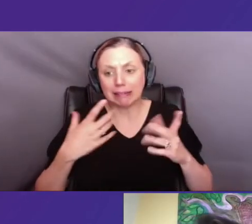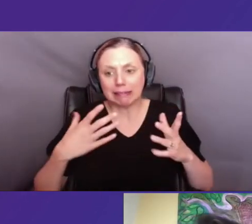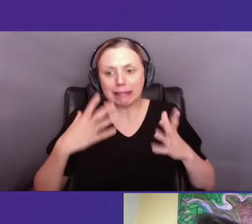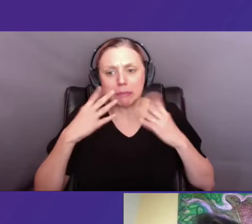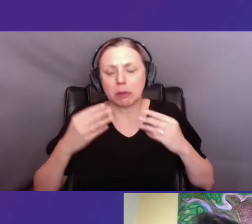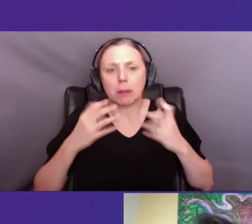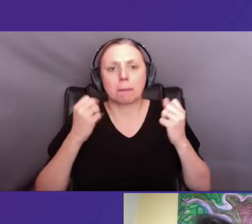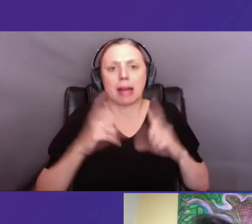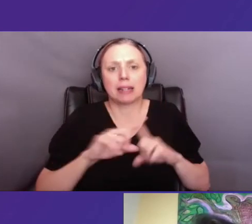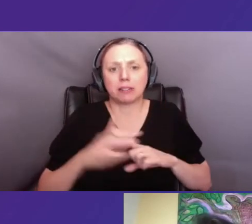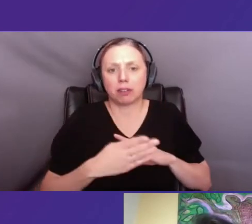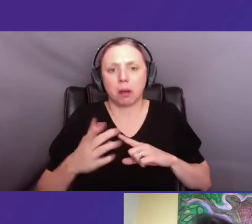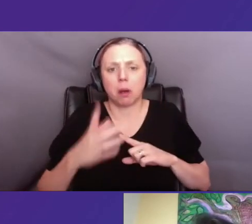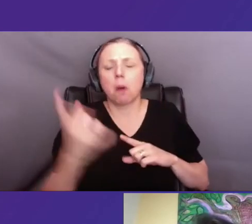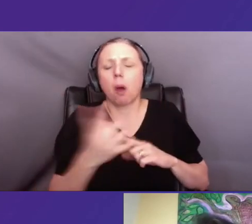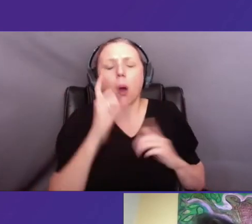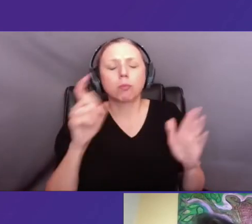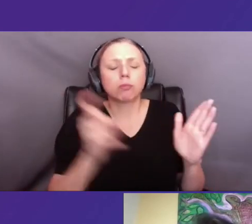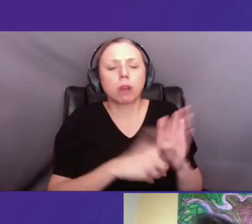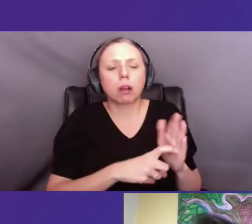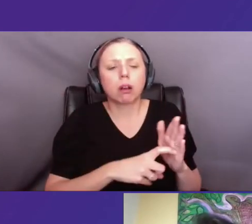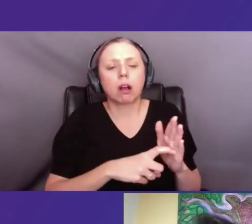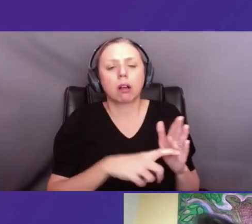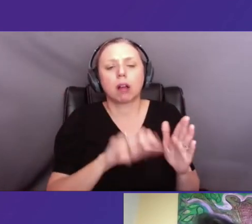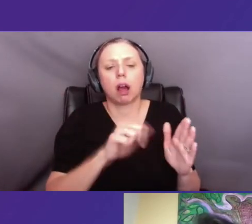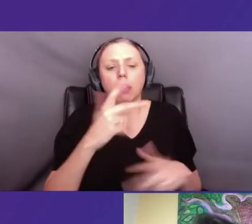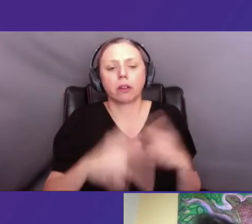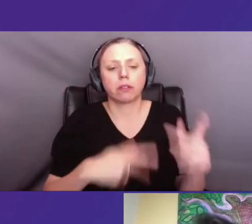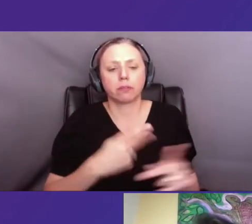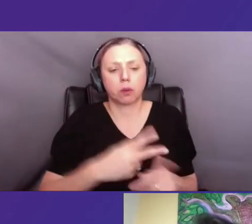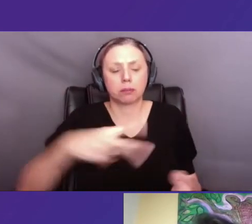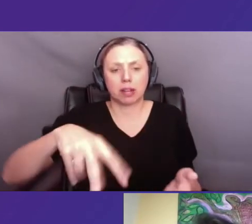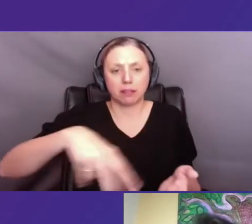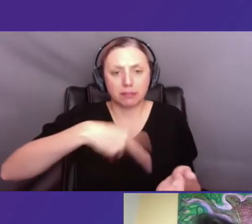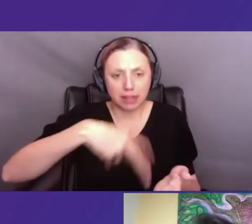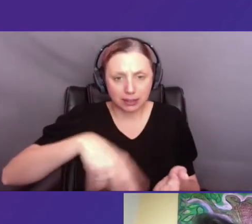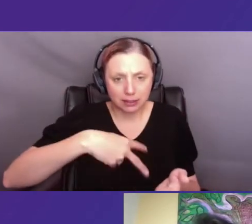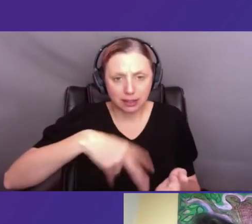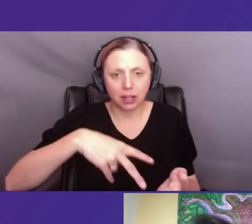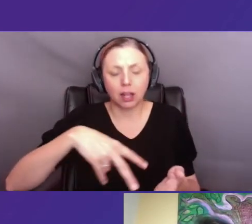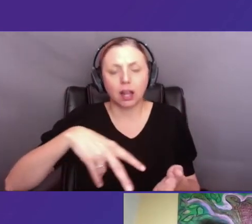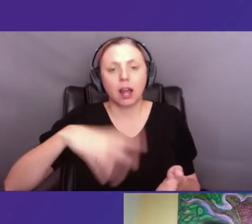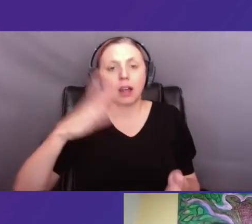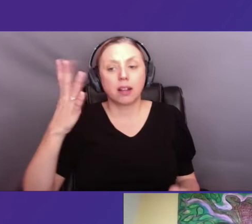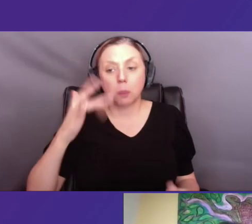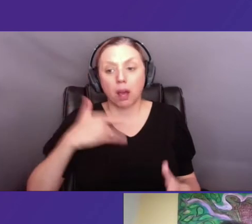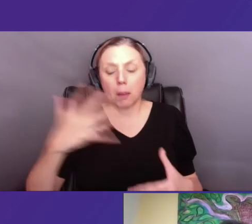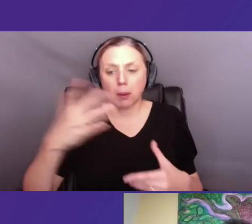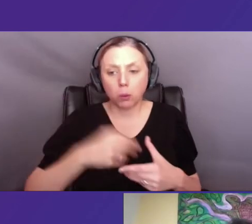other forms of dancing. And it's why I included that in my